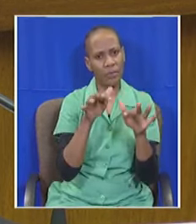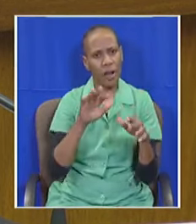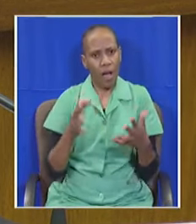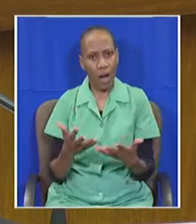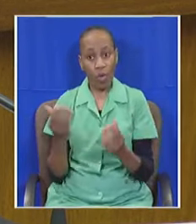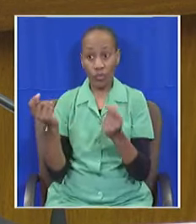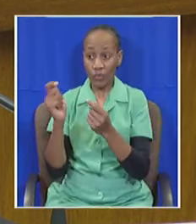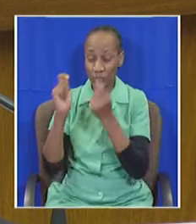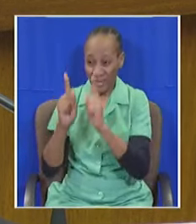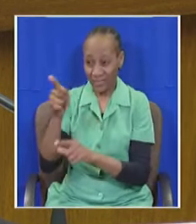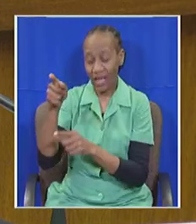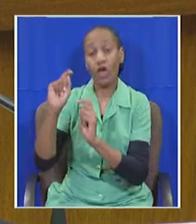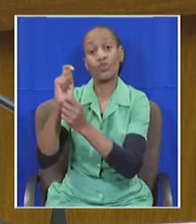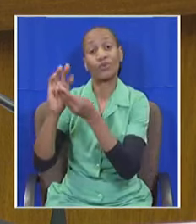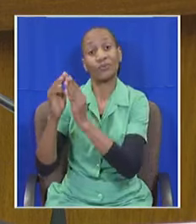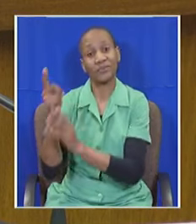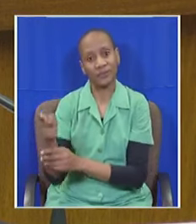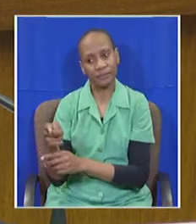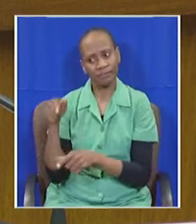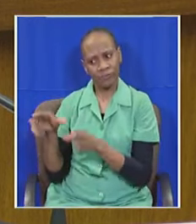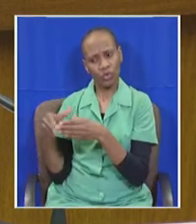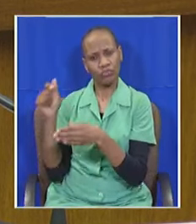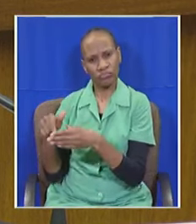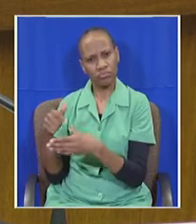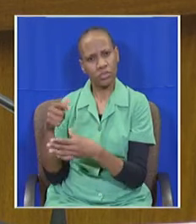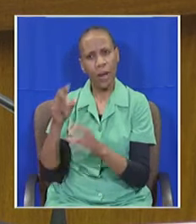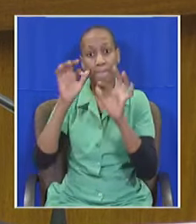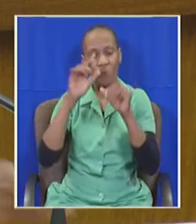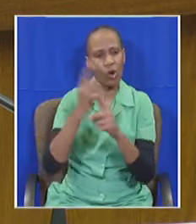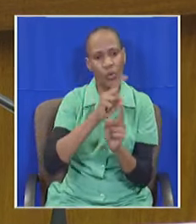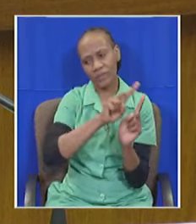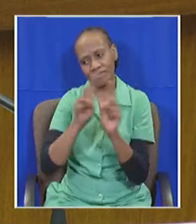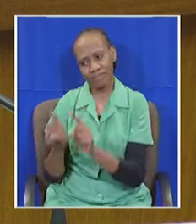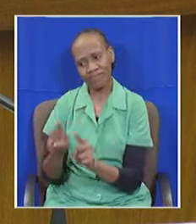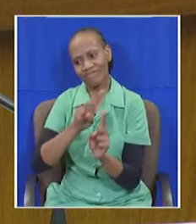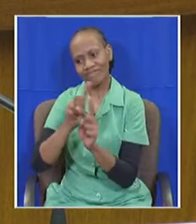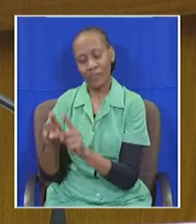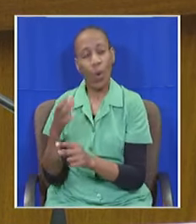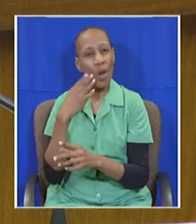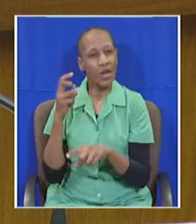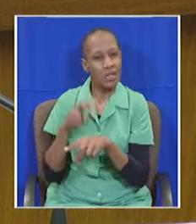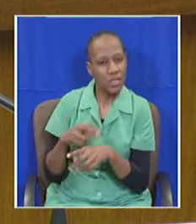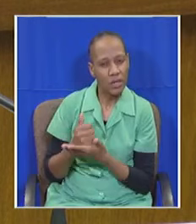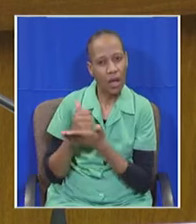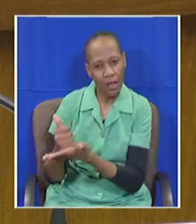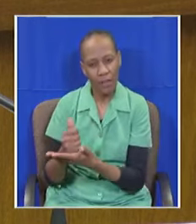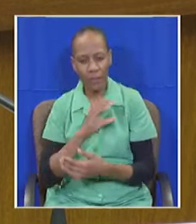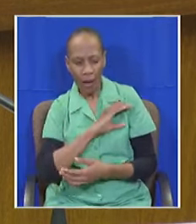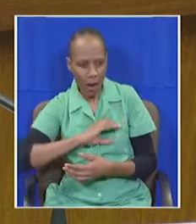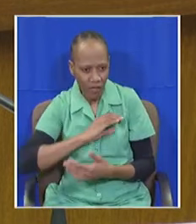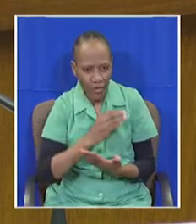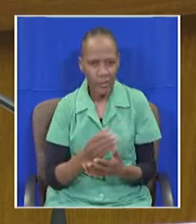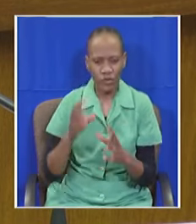rural areas. It is to traditional leadership that our people turn to in times of strife for comfort and